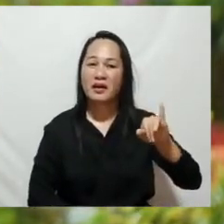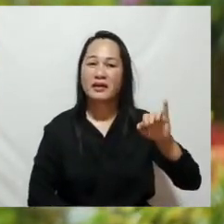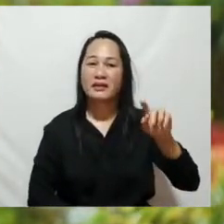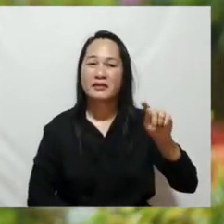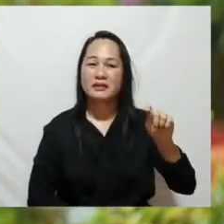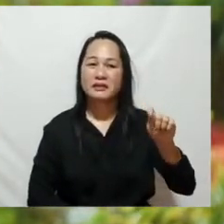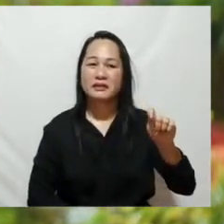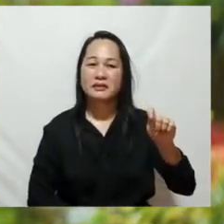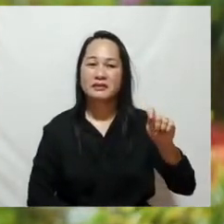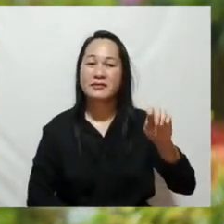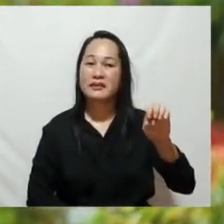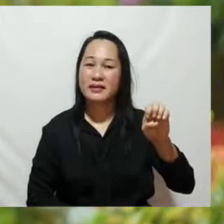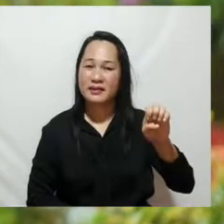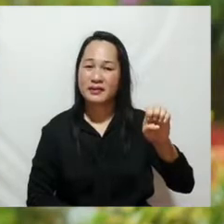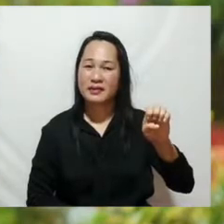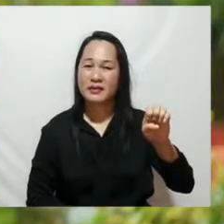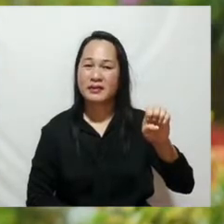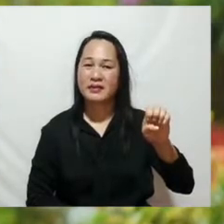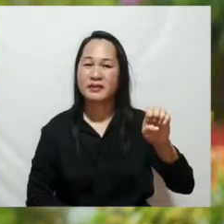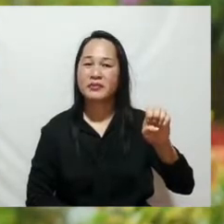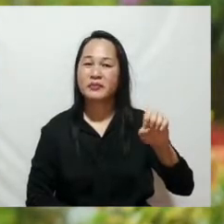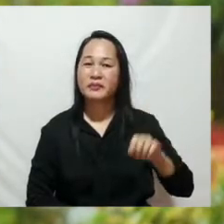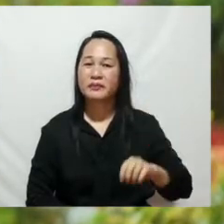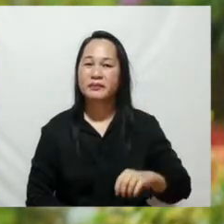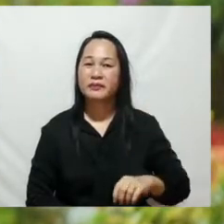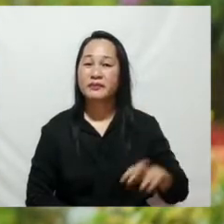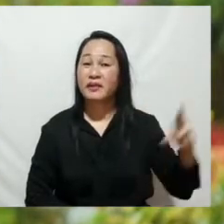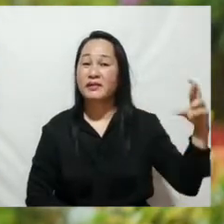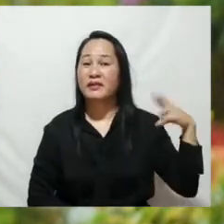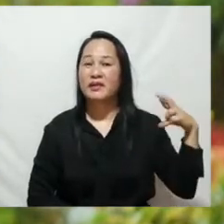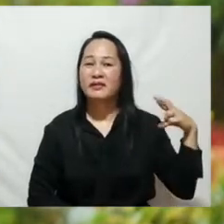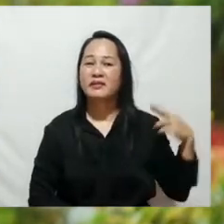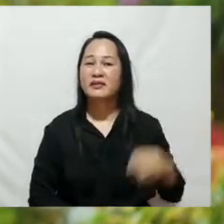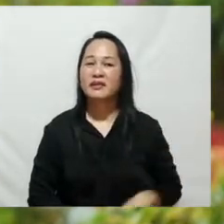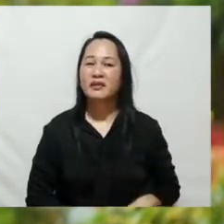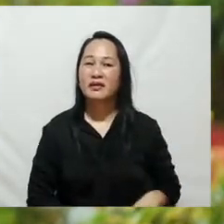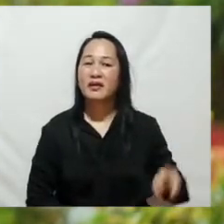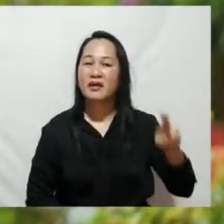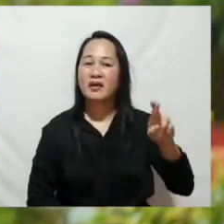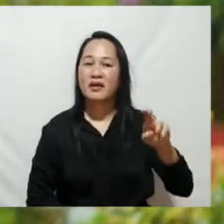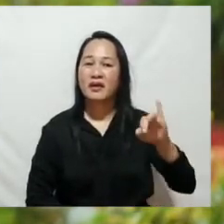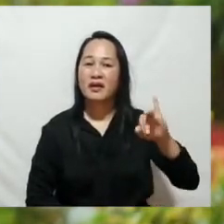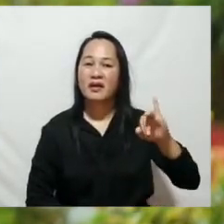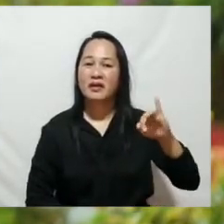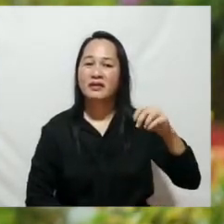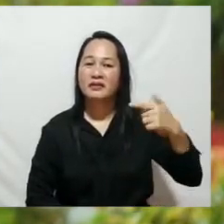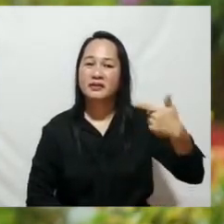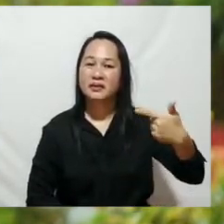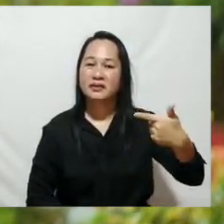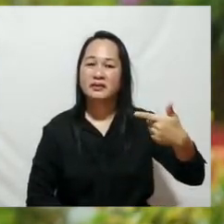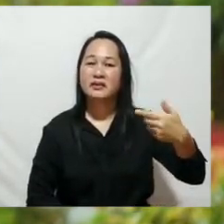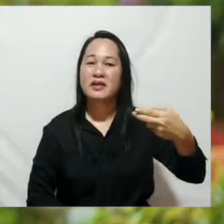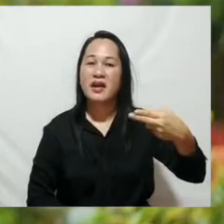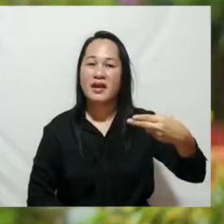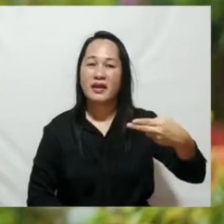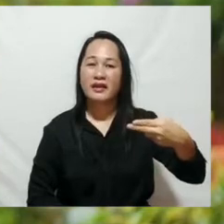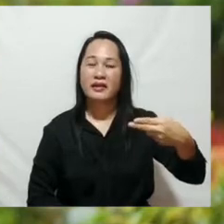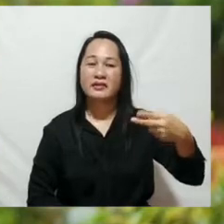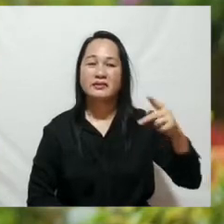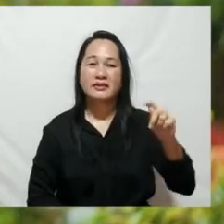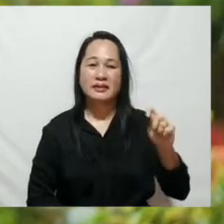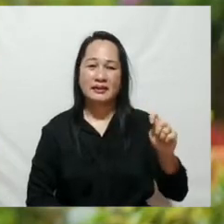T, E, and right, R, I, G, H,